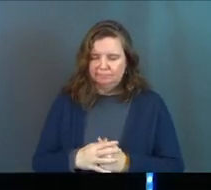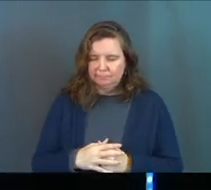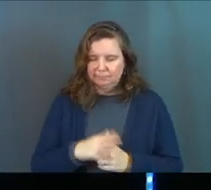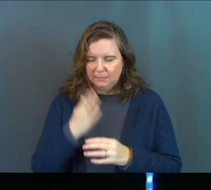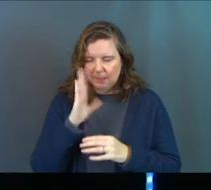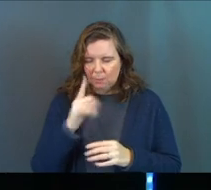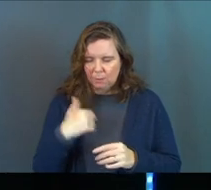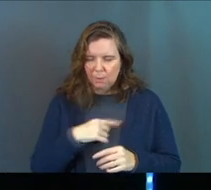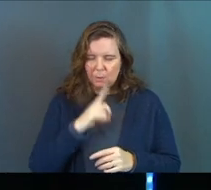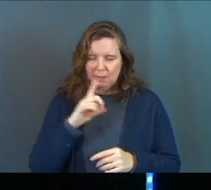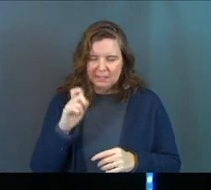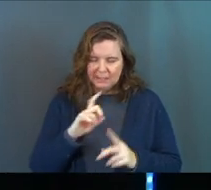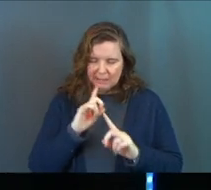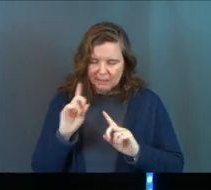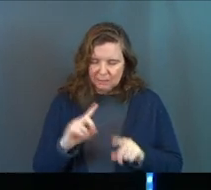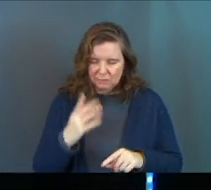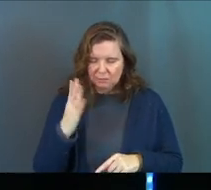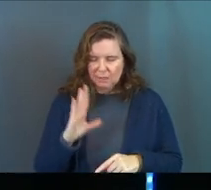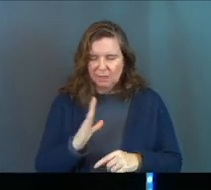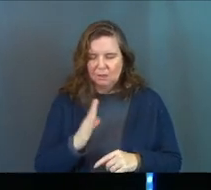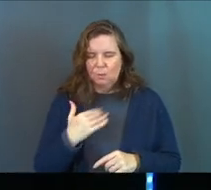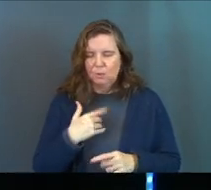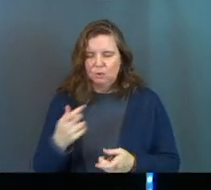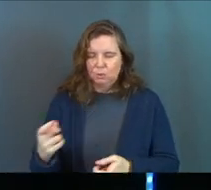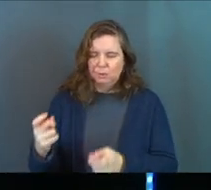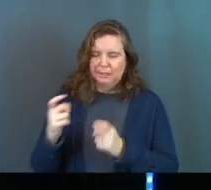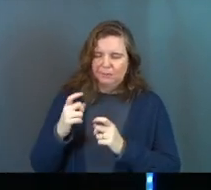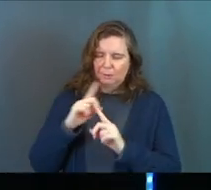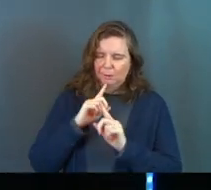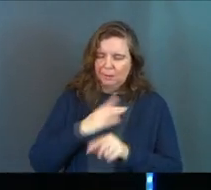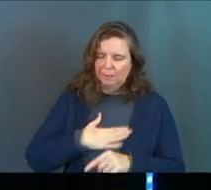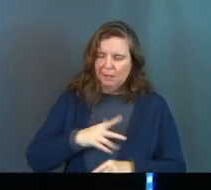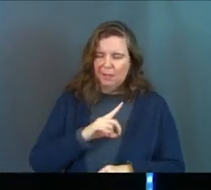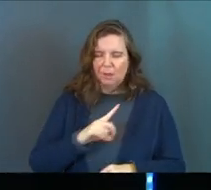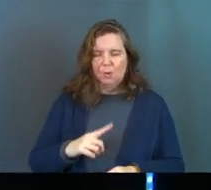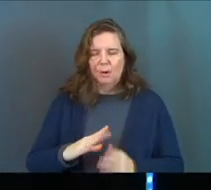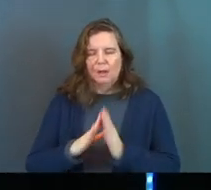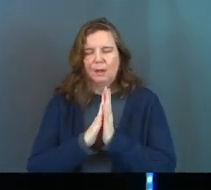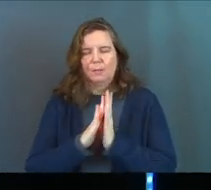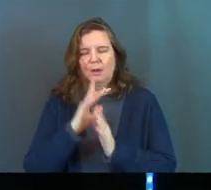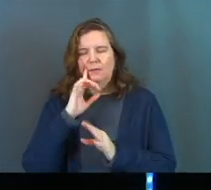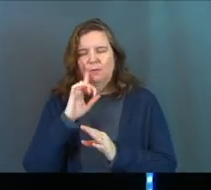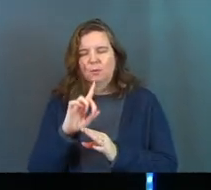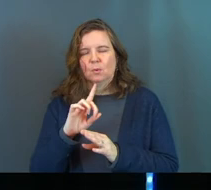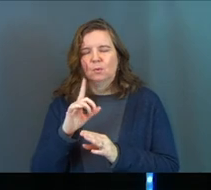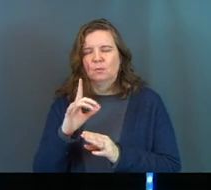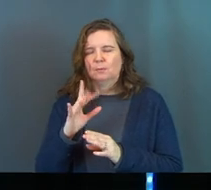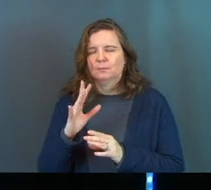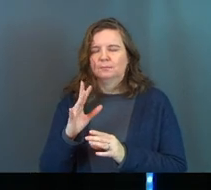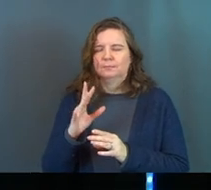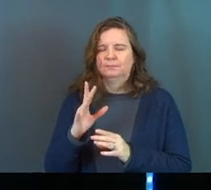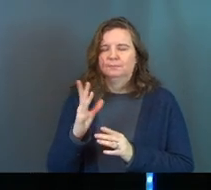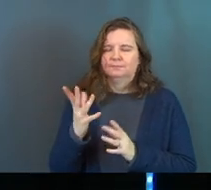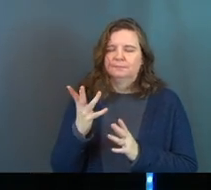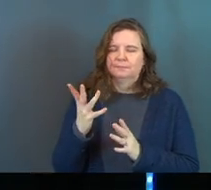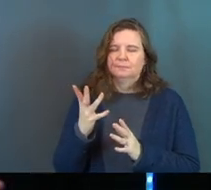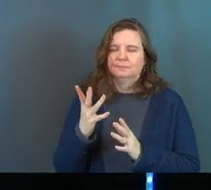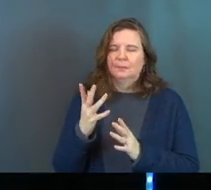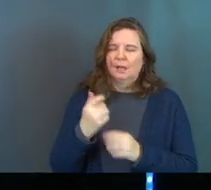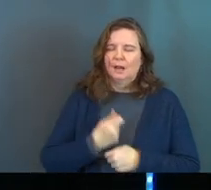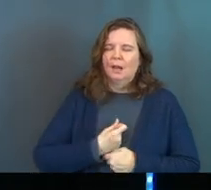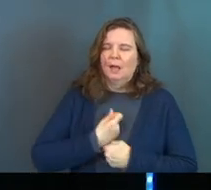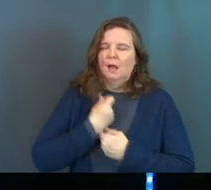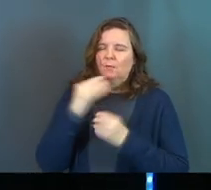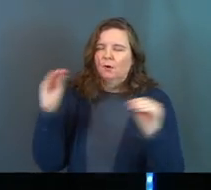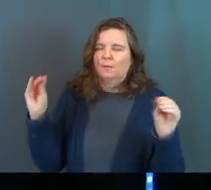And God, where we really need answers, God, would you give us those answers, Lord? I pray, Lord, just for an